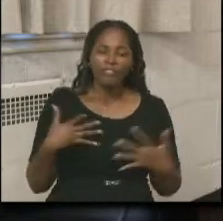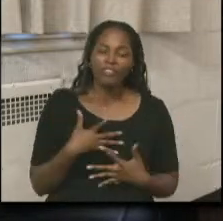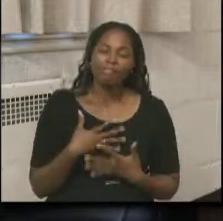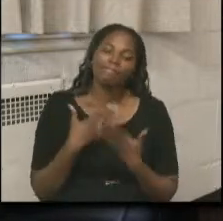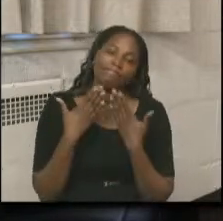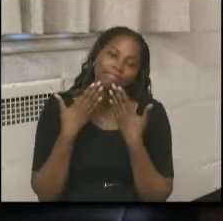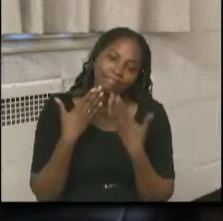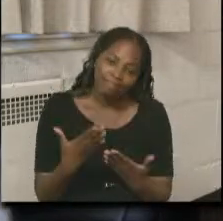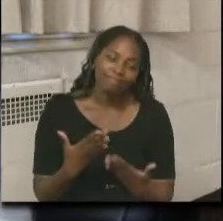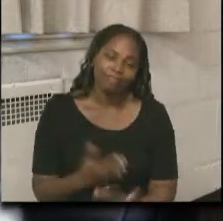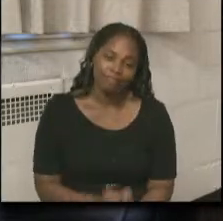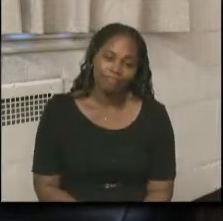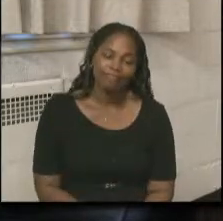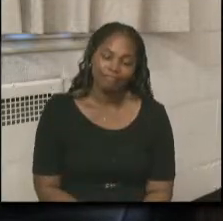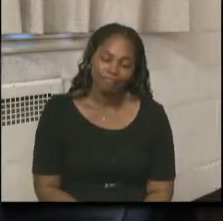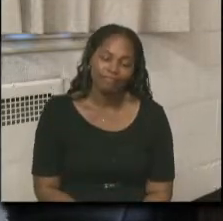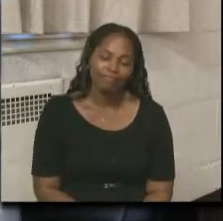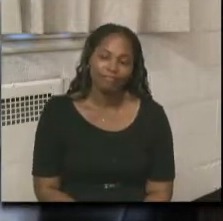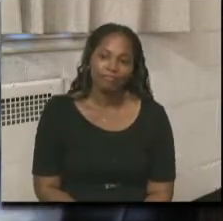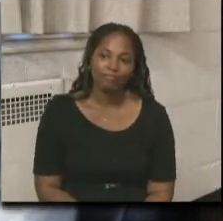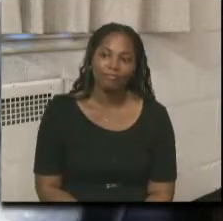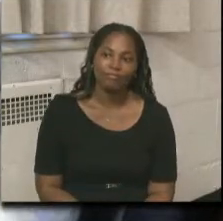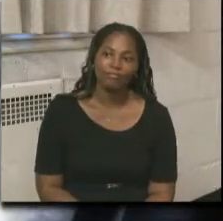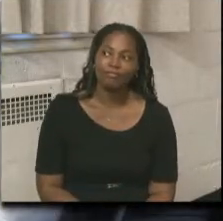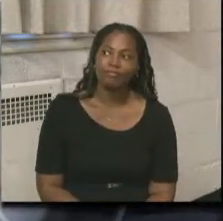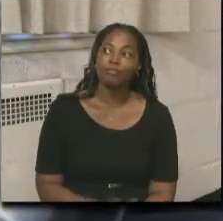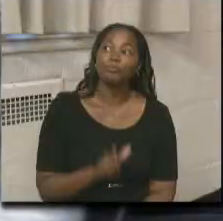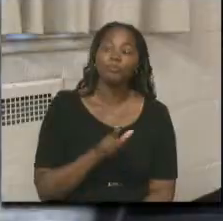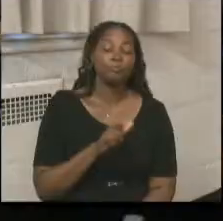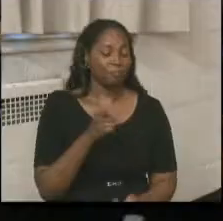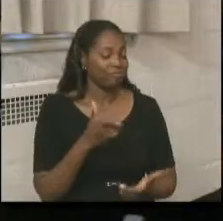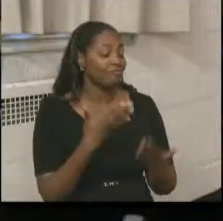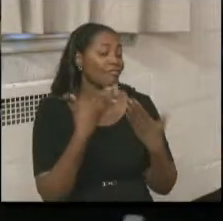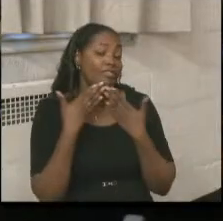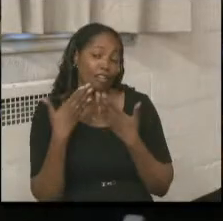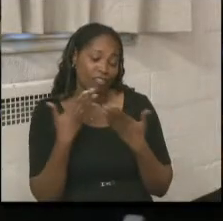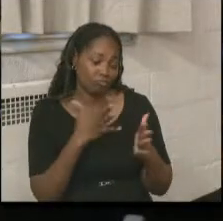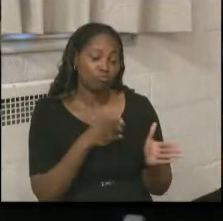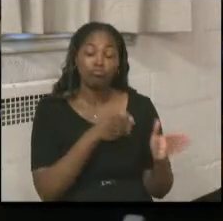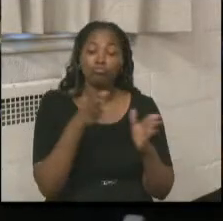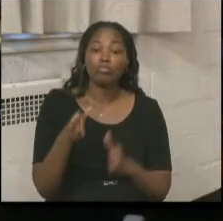you. Thank you so much. Board Member Adam Stafford.